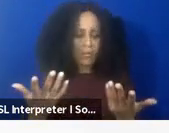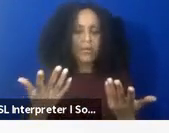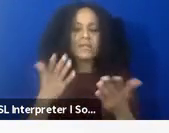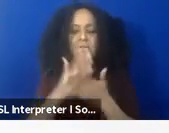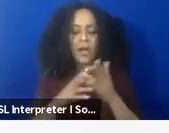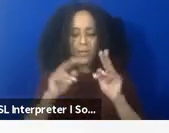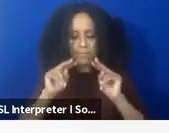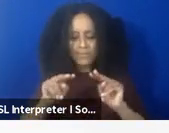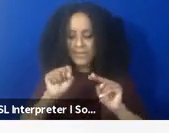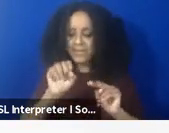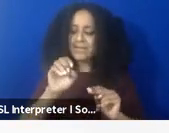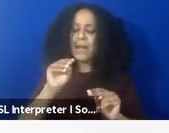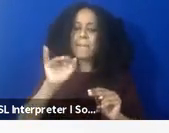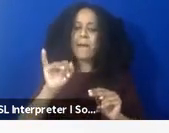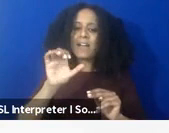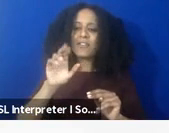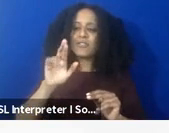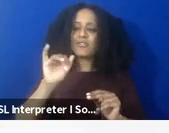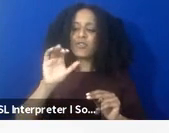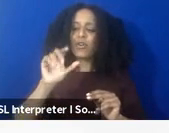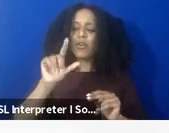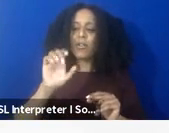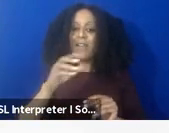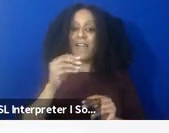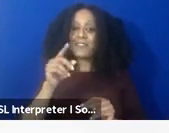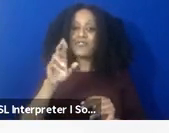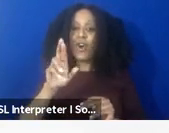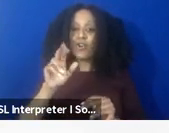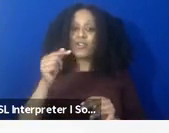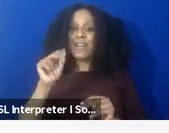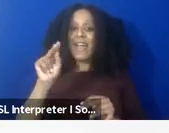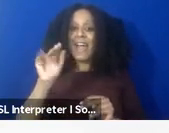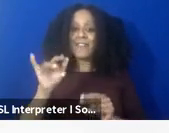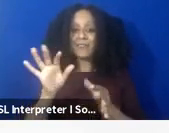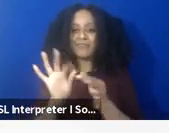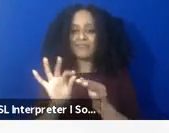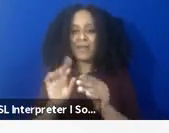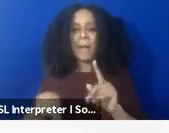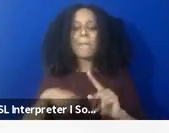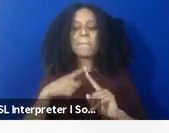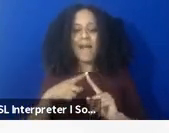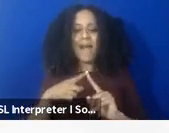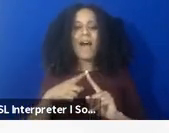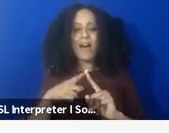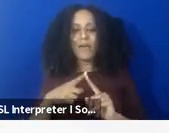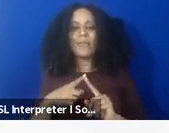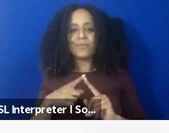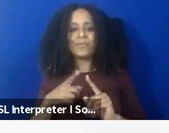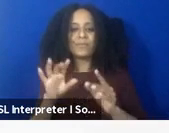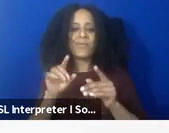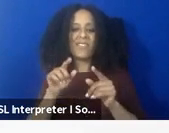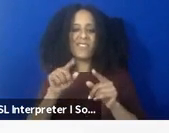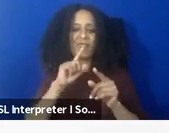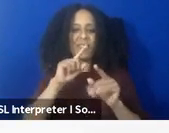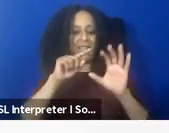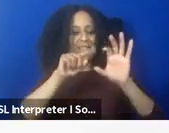the semicircular canals specifically, and Dr. Gaffney went over vestibular anatomy, but the semicircular canals sense angular